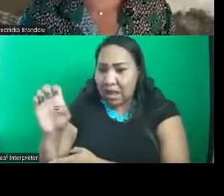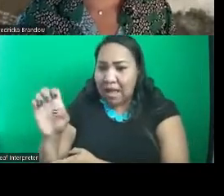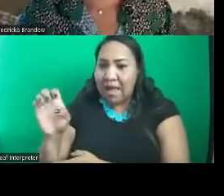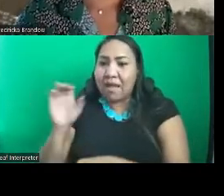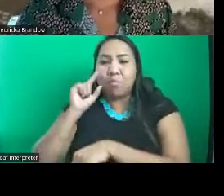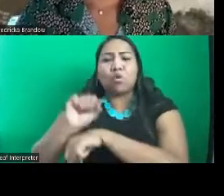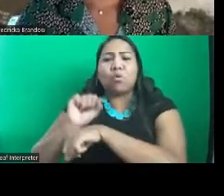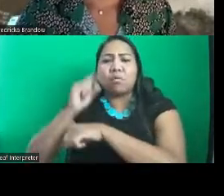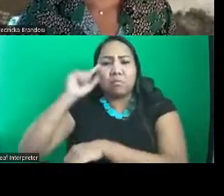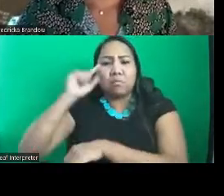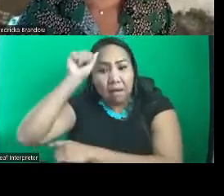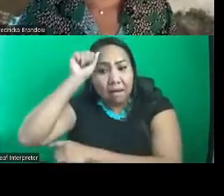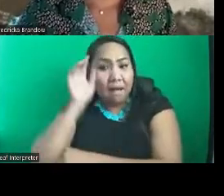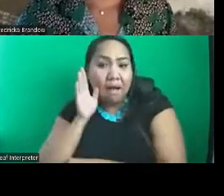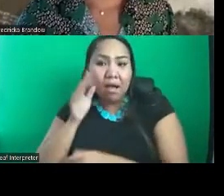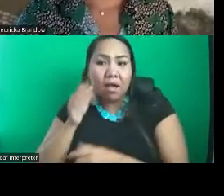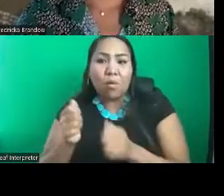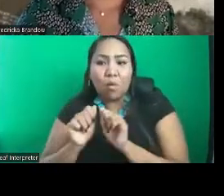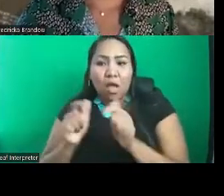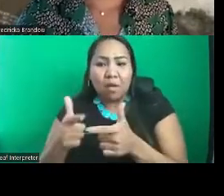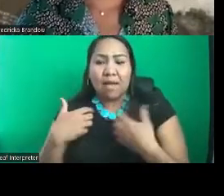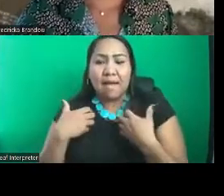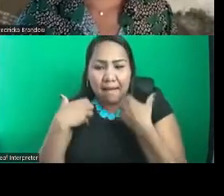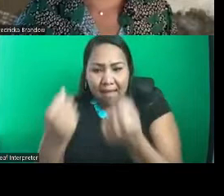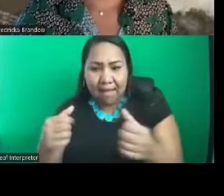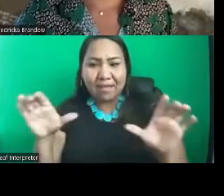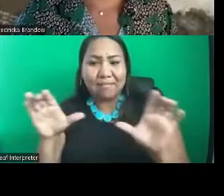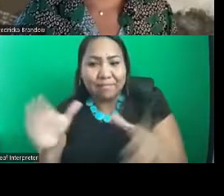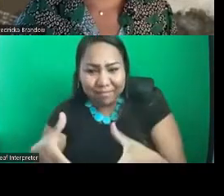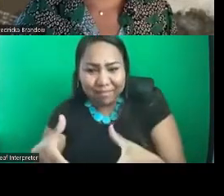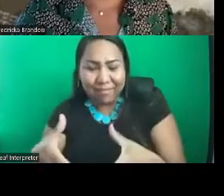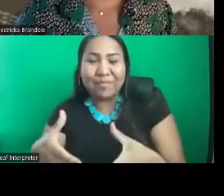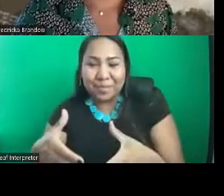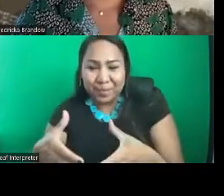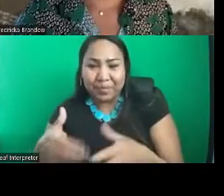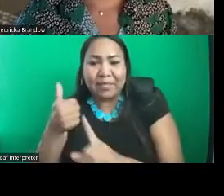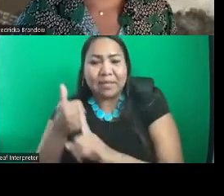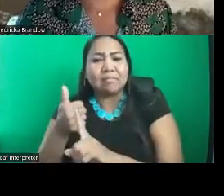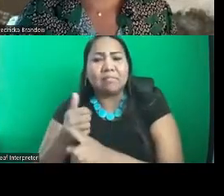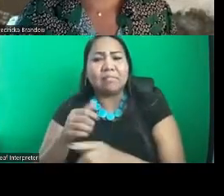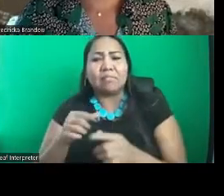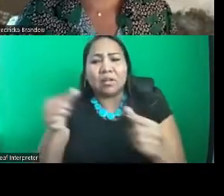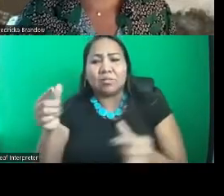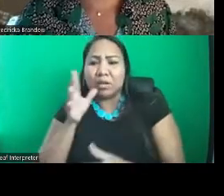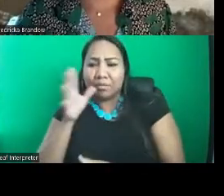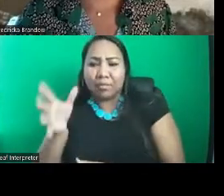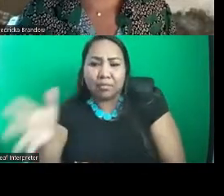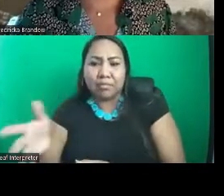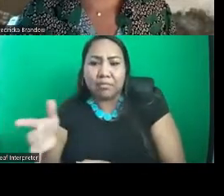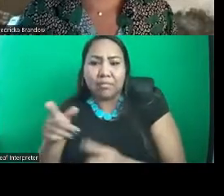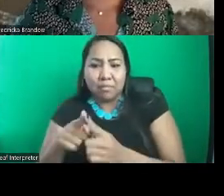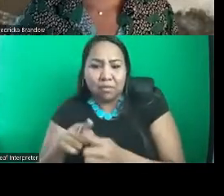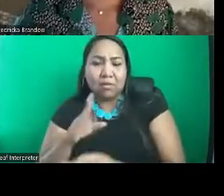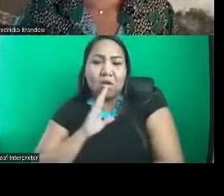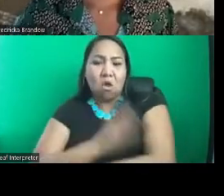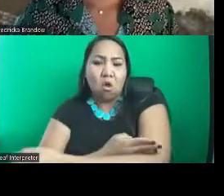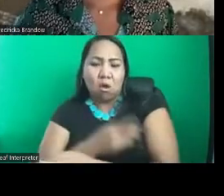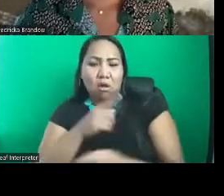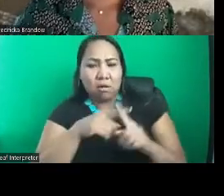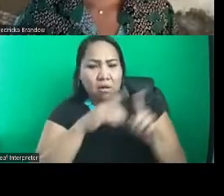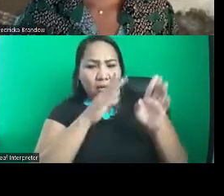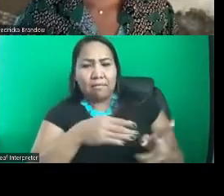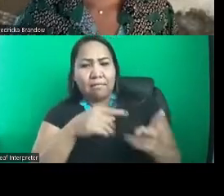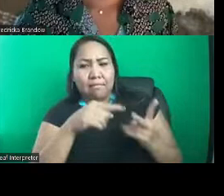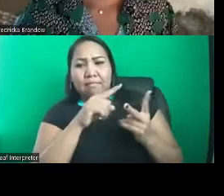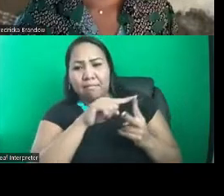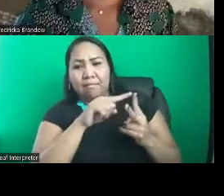Caucasian, granddaughter of Martha and Donald Tiluk of Alaska and Alfred and Earlene Labs of Michigan. She's